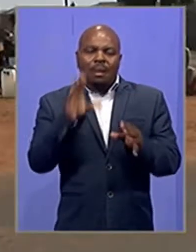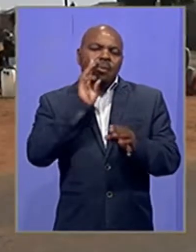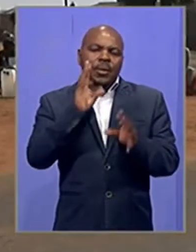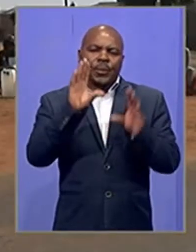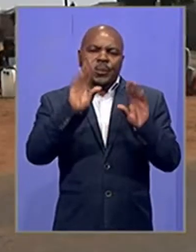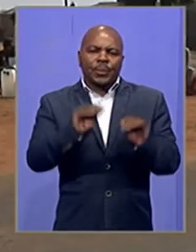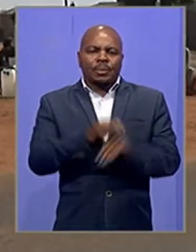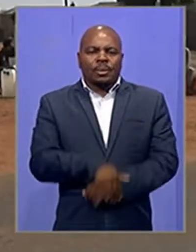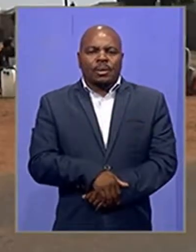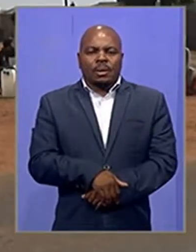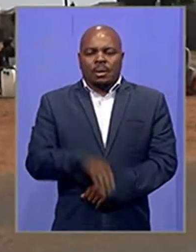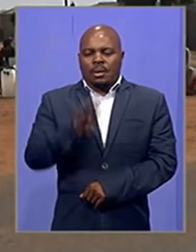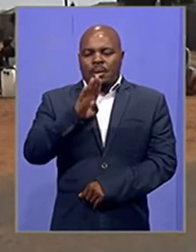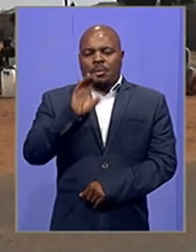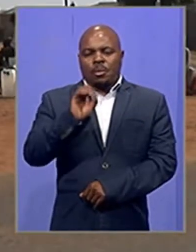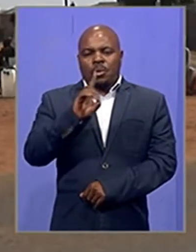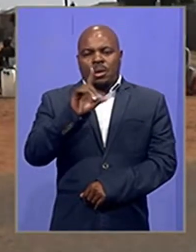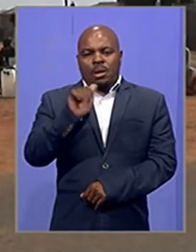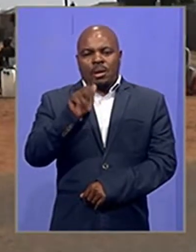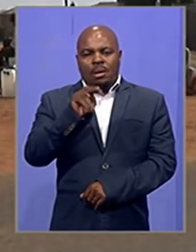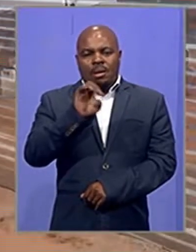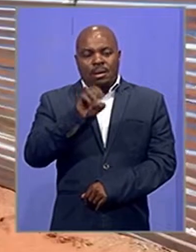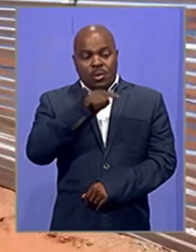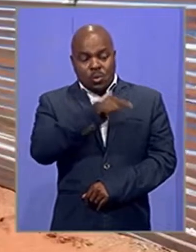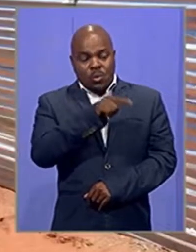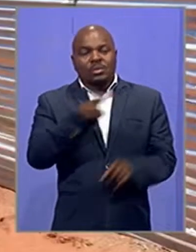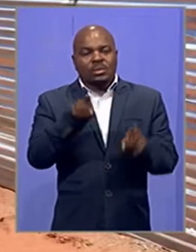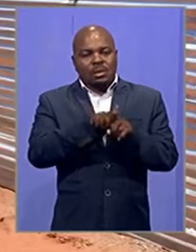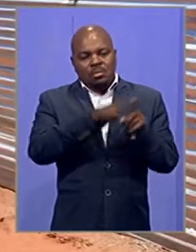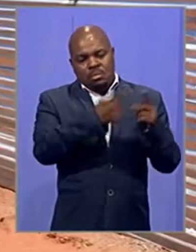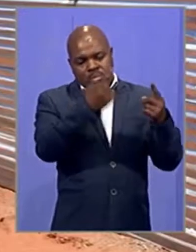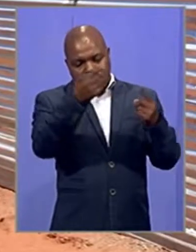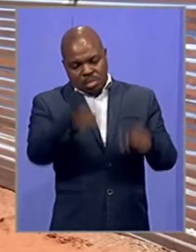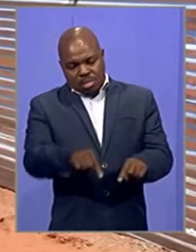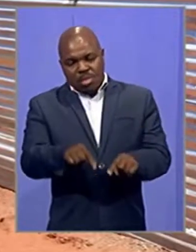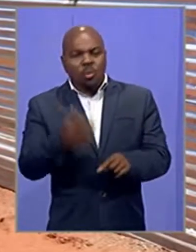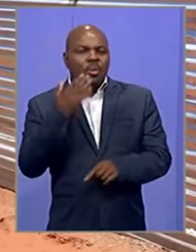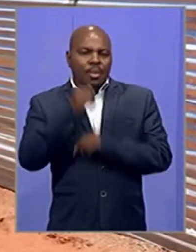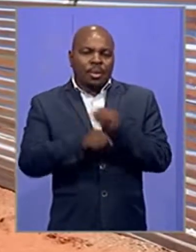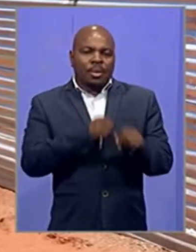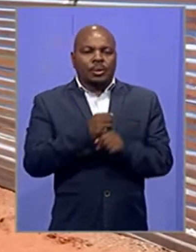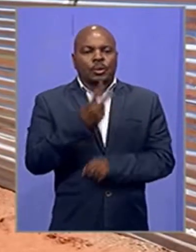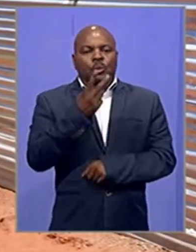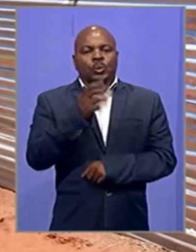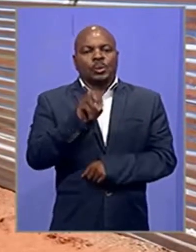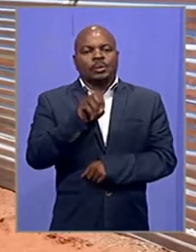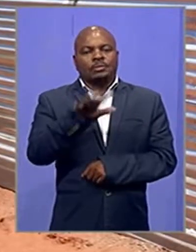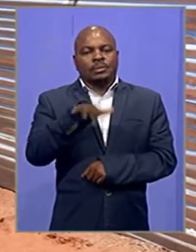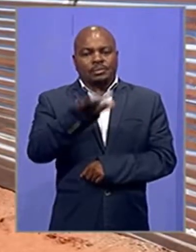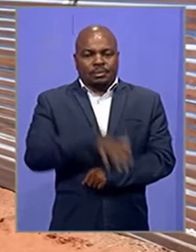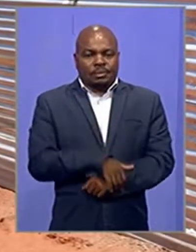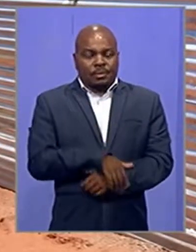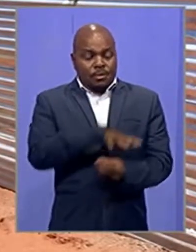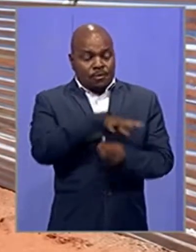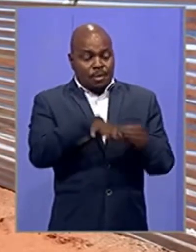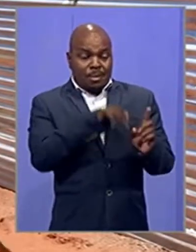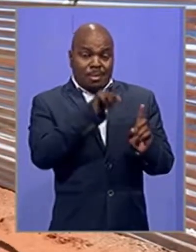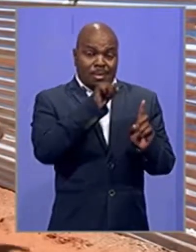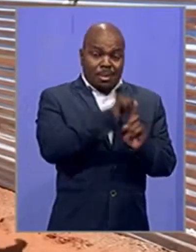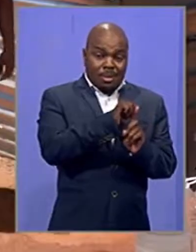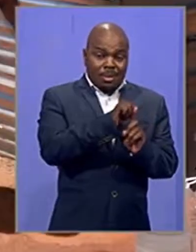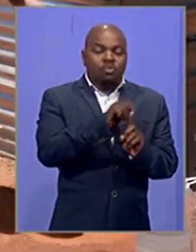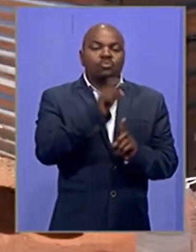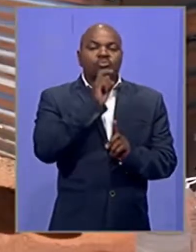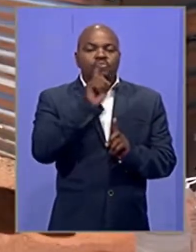kgadileng. Delisia Botlane ke mongwe wa baagi ba ba fudugetseng mo lefelong leno ka 2015. Ba lelapa la gagwe